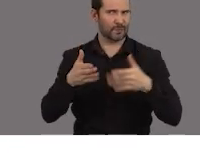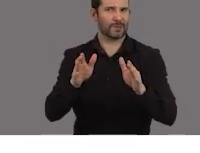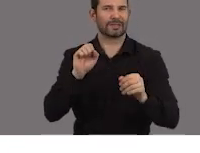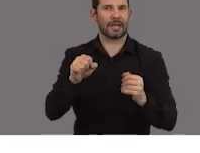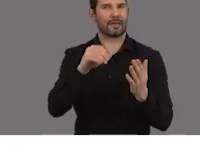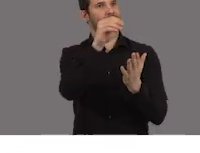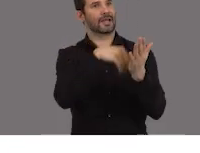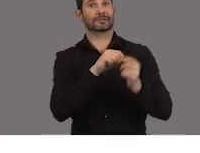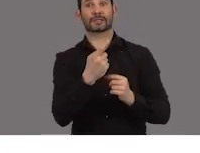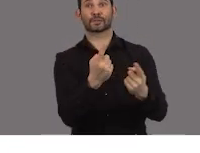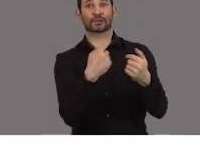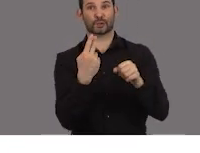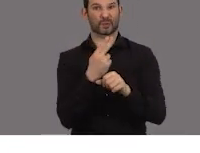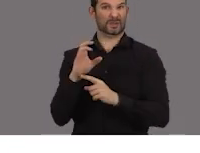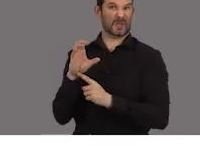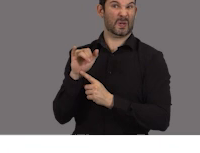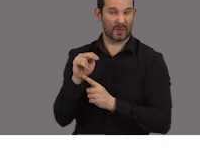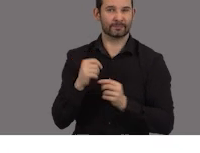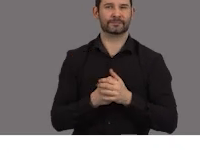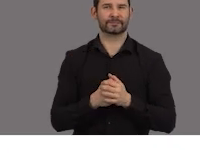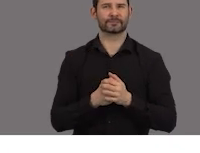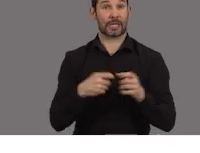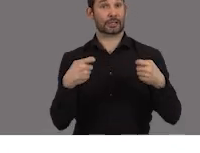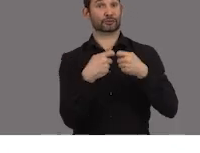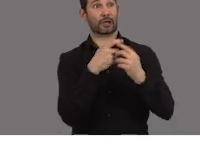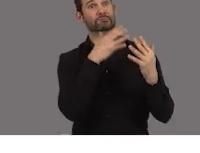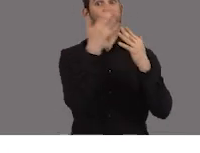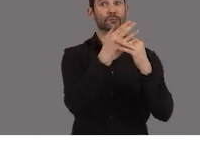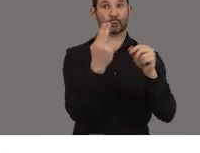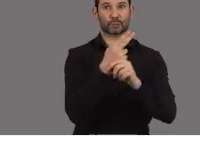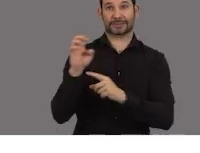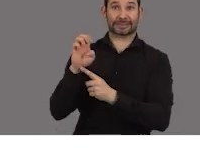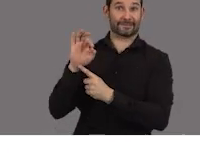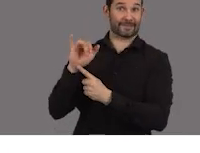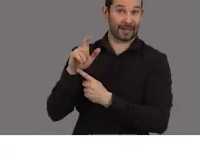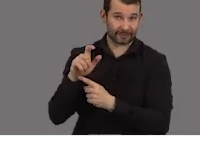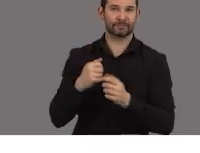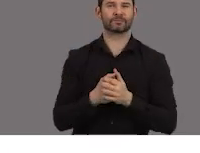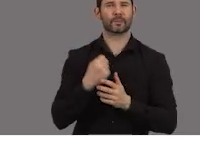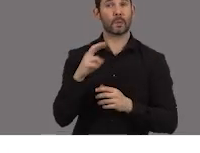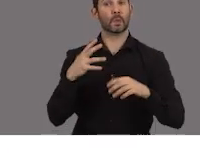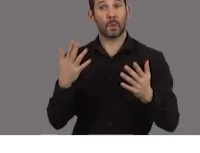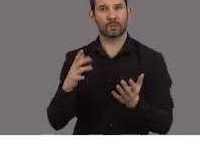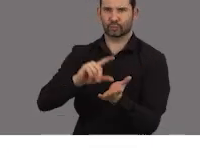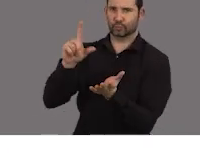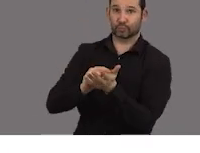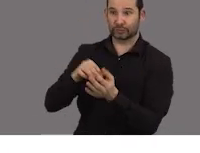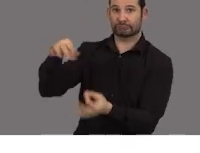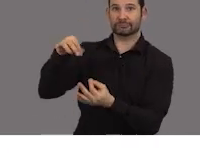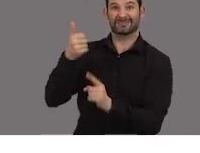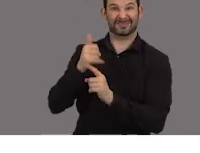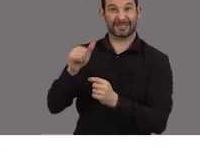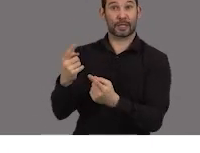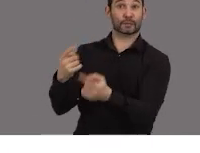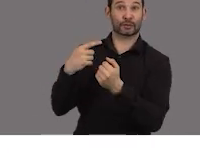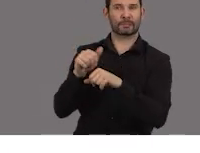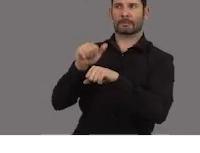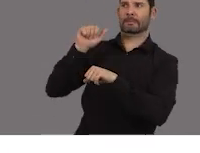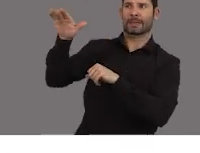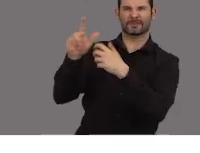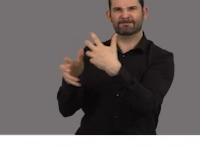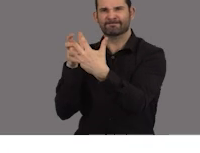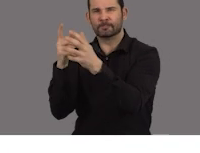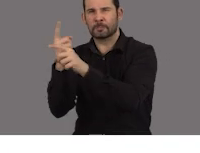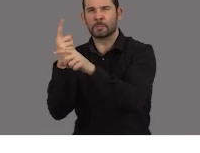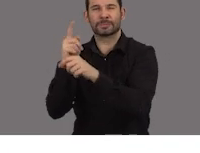can file tax returns using the coin: electronically using e-file, or by printing the return and mailing it to